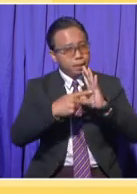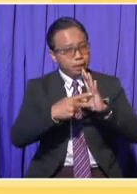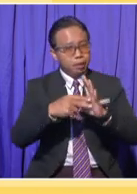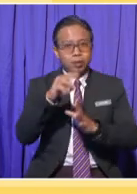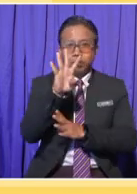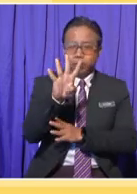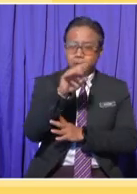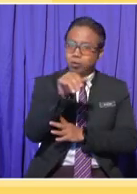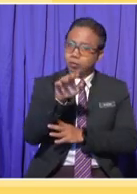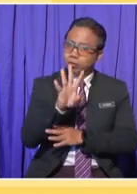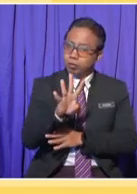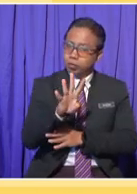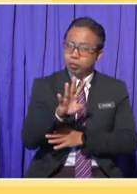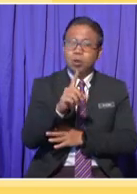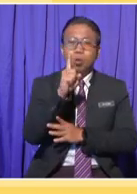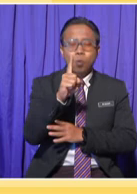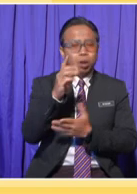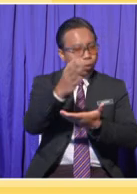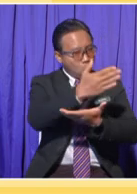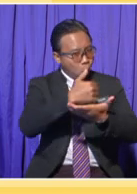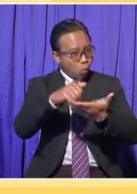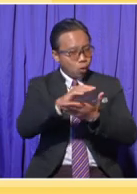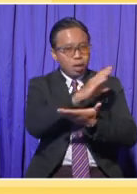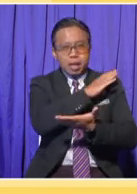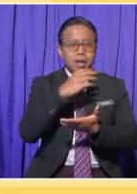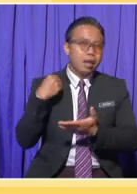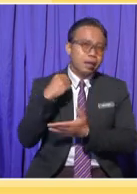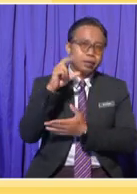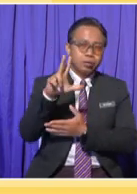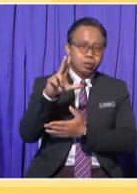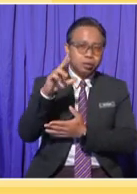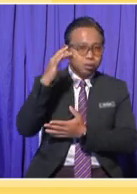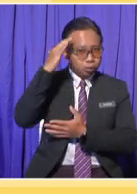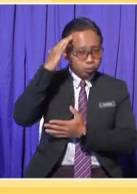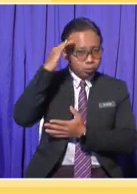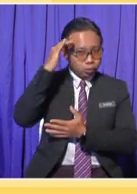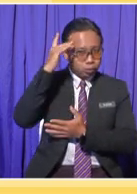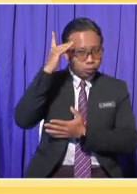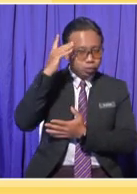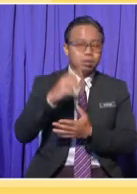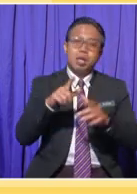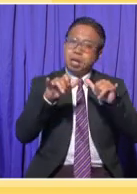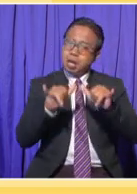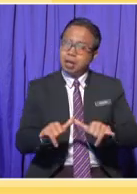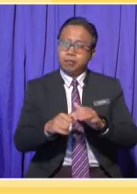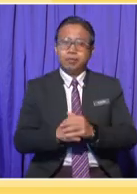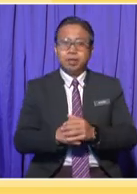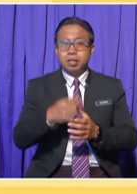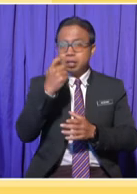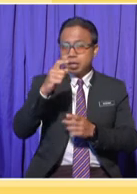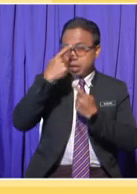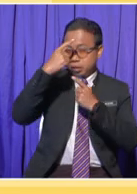4 over 4 is 1 whole and 3 quarters left. So, the answer